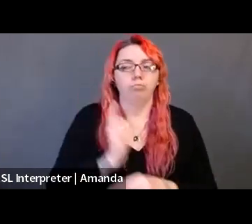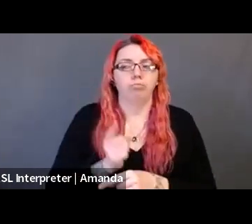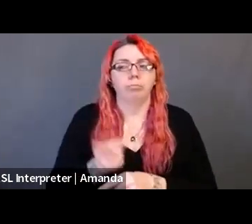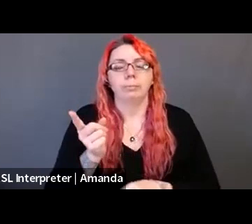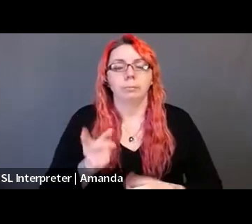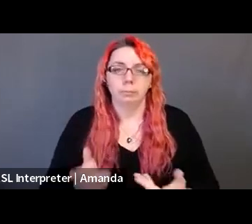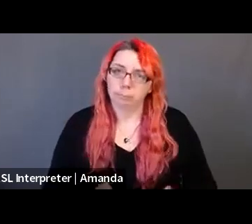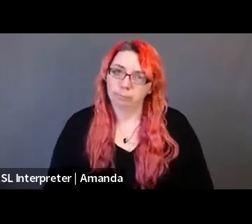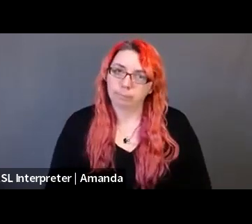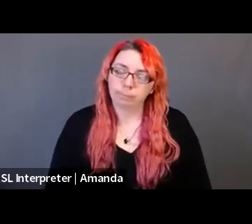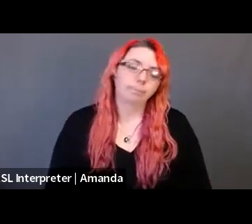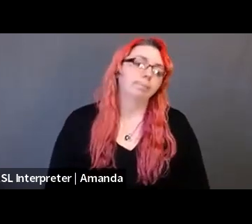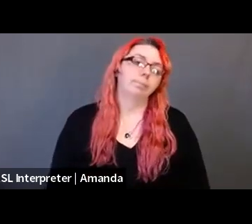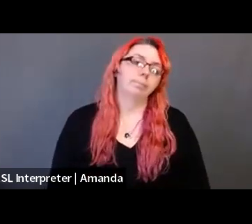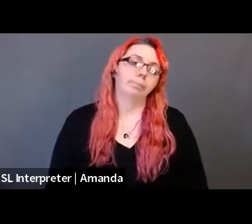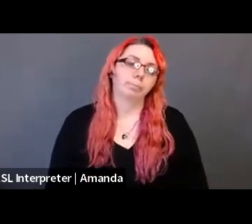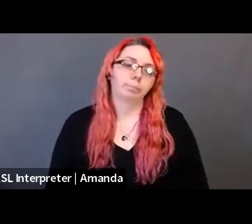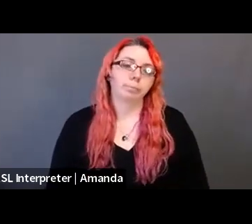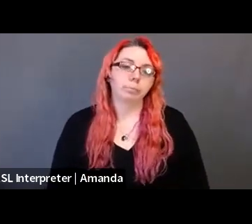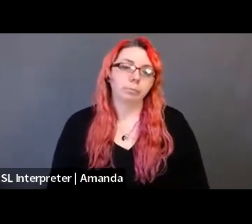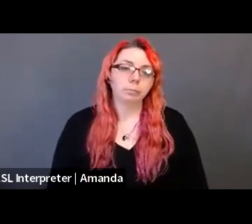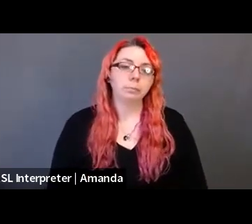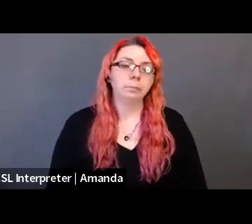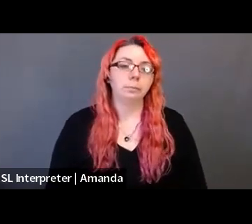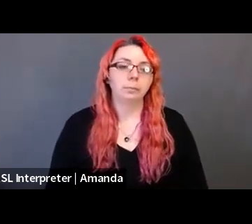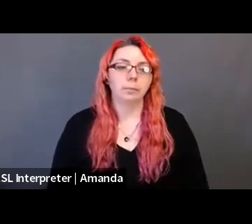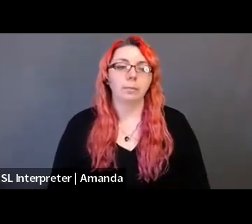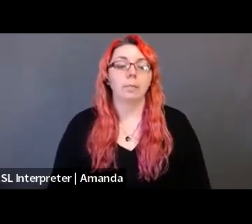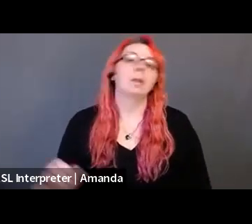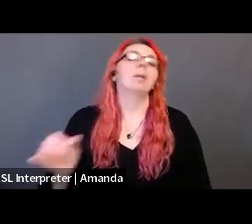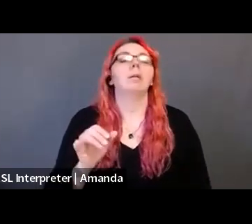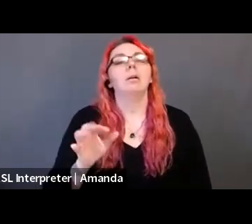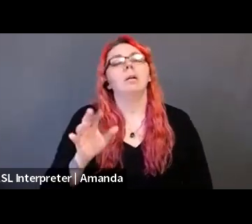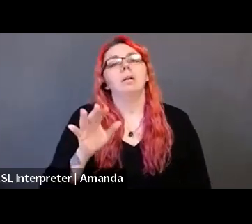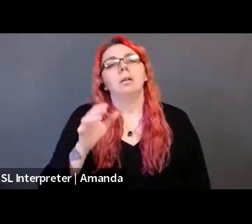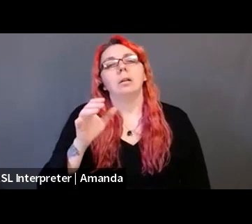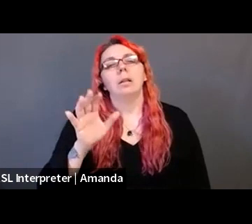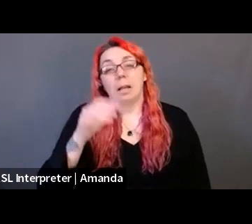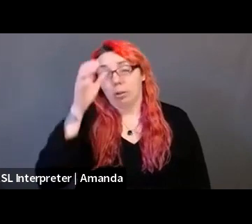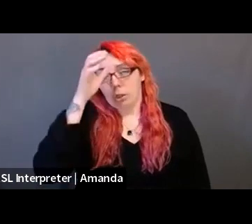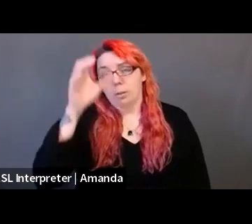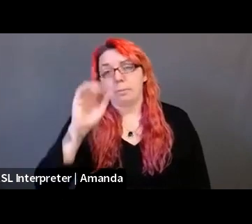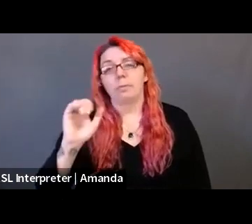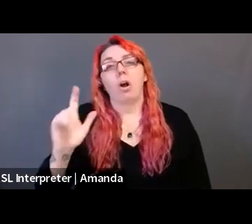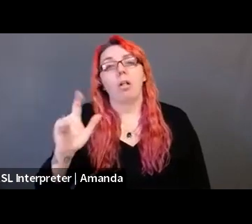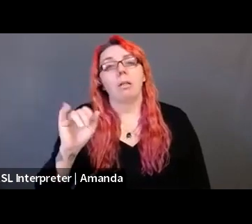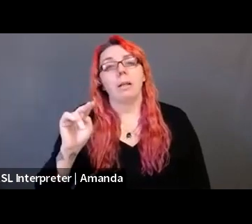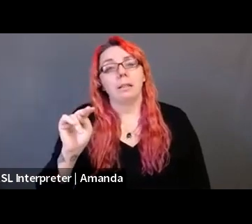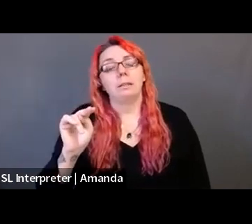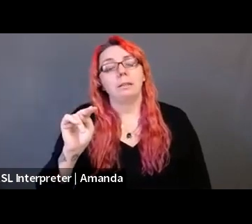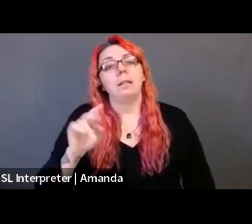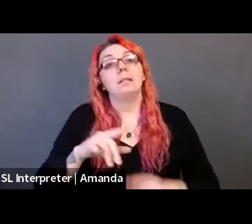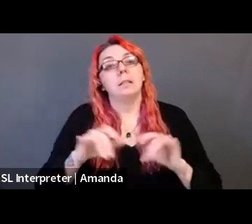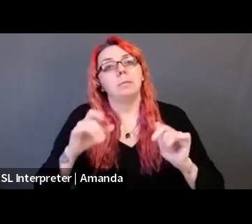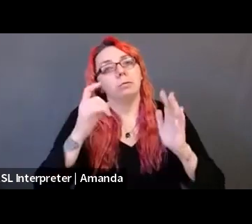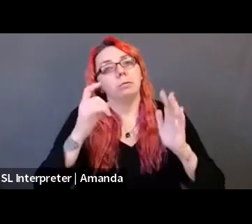of schools of thought about recognizing that we all are on different kinds of journeys, we learn in different kinds of ways, and also that idea of calling